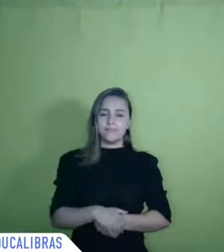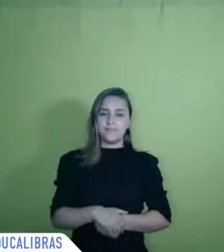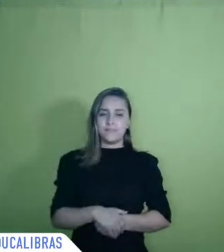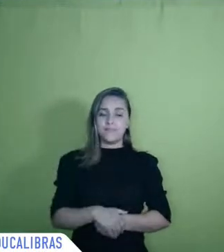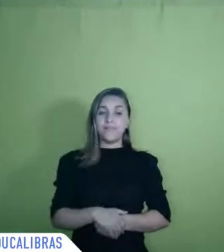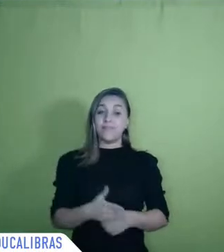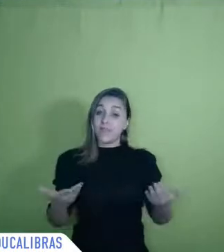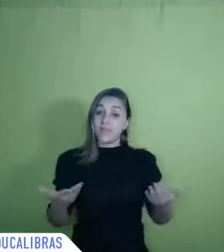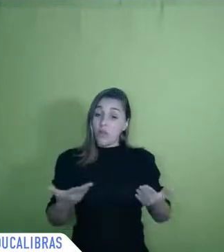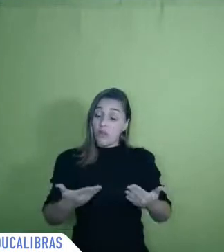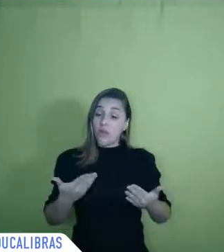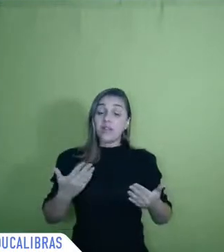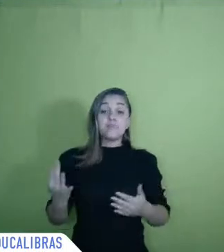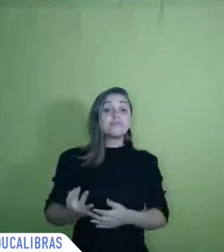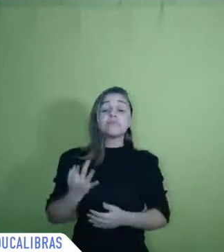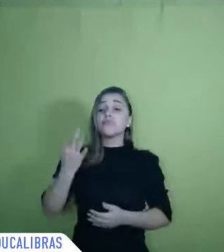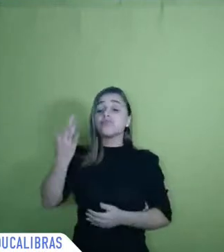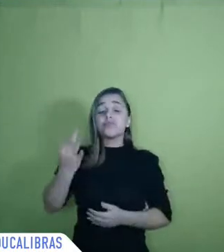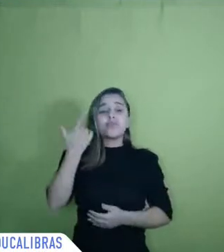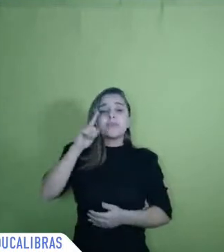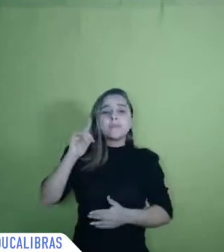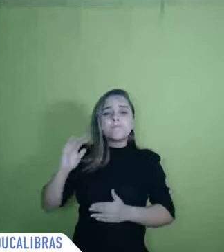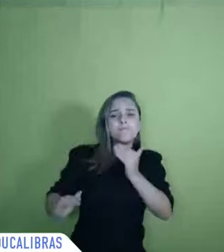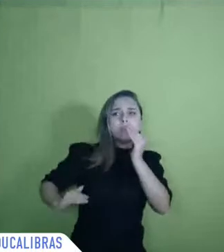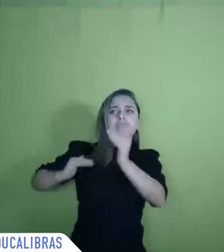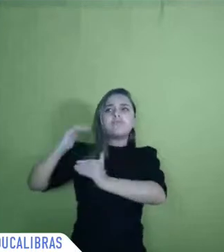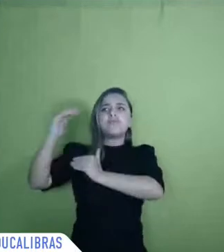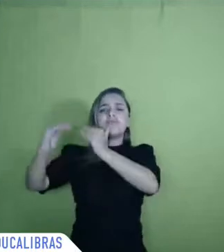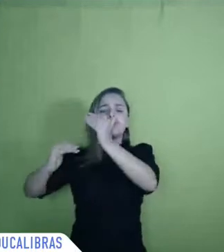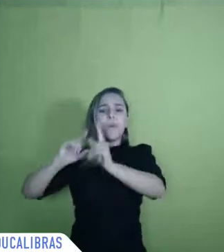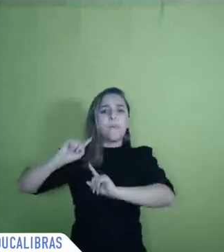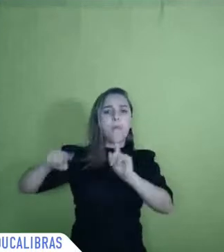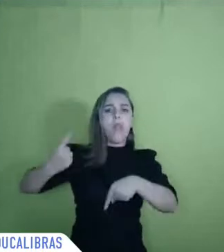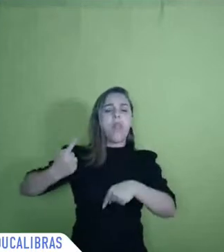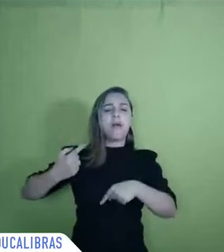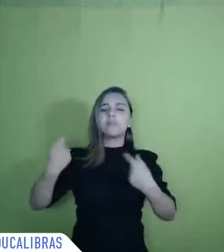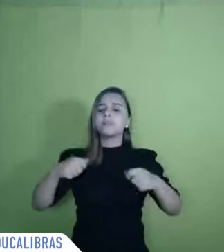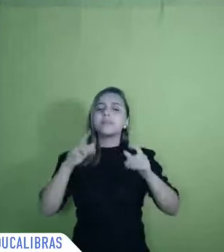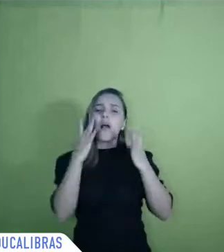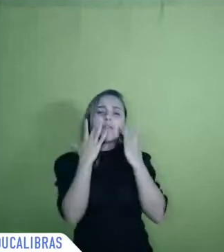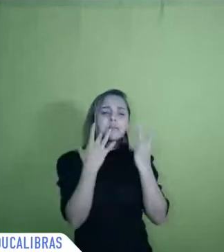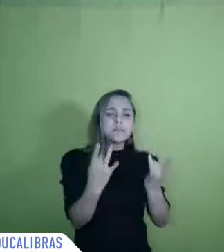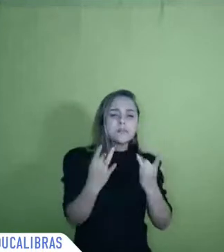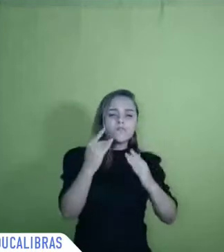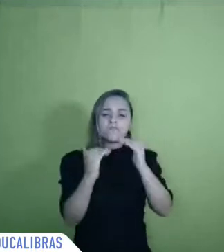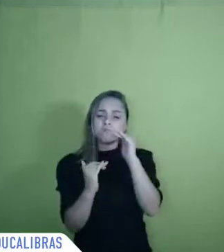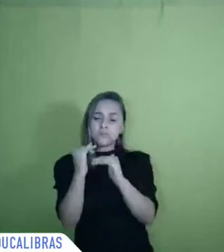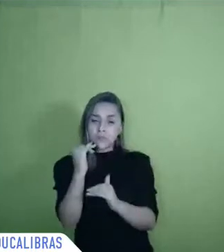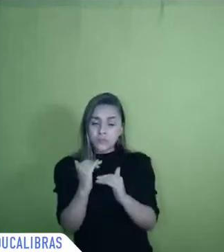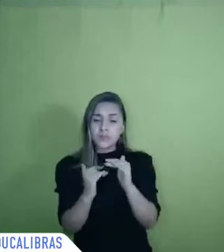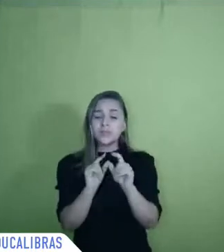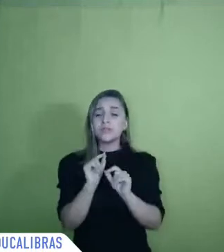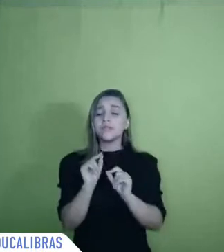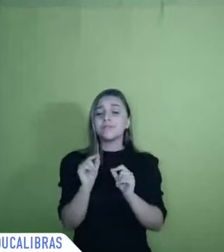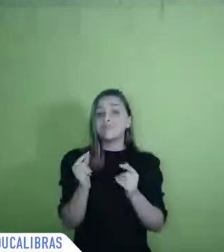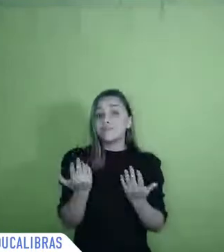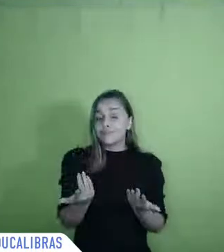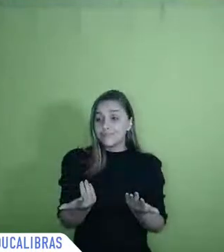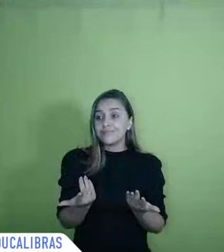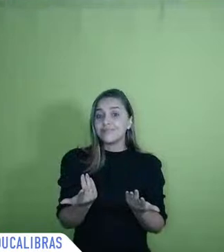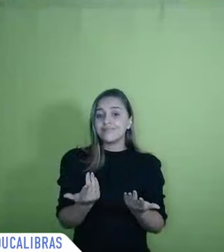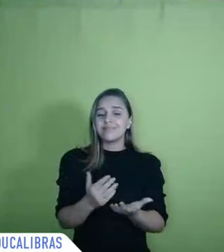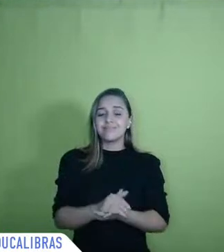crisis. Already before COVID, Brazil had a high structural unemployment level of